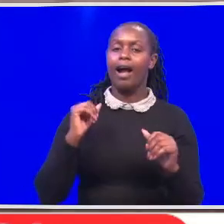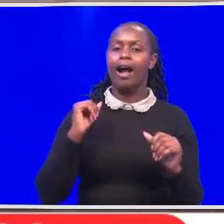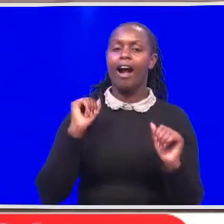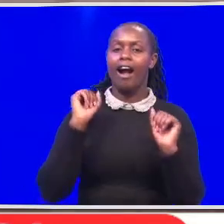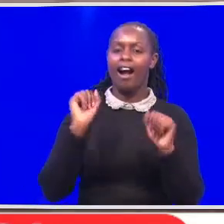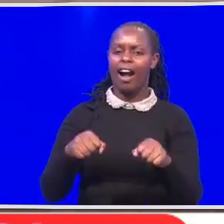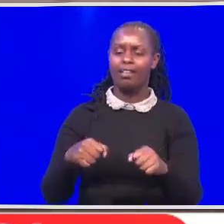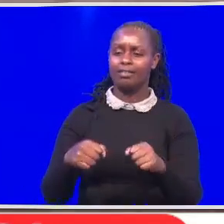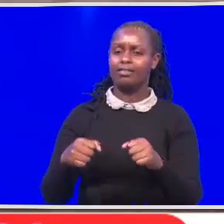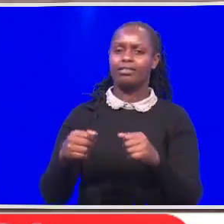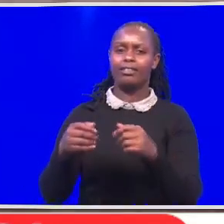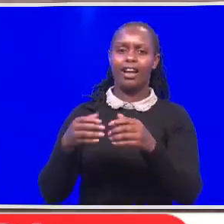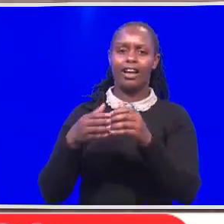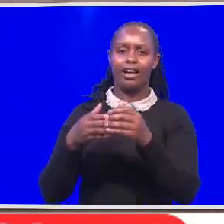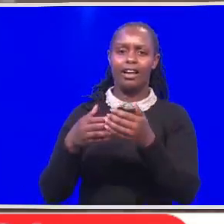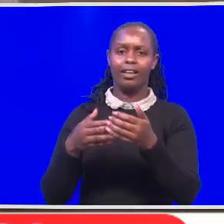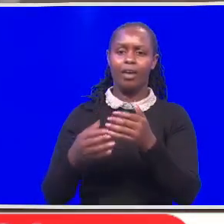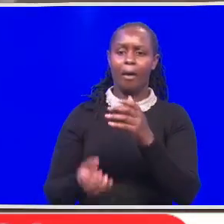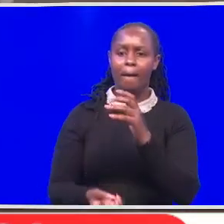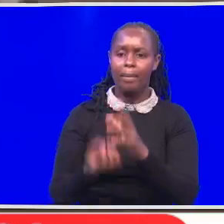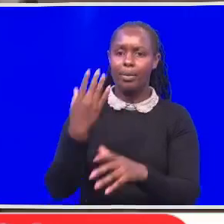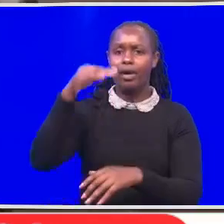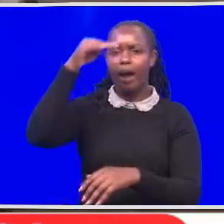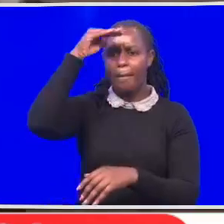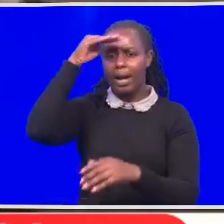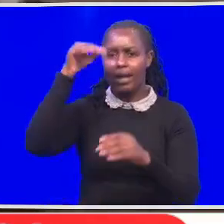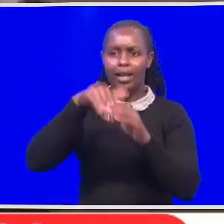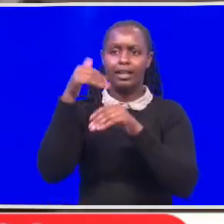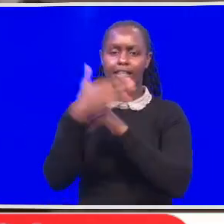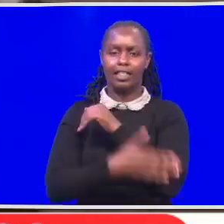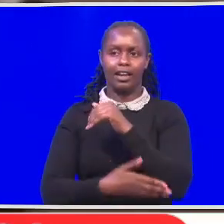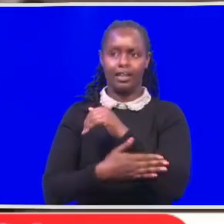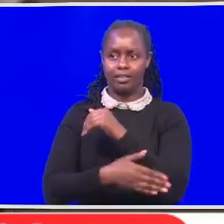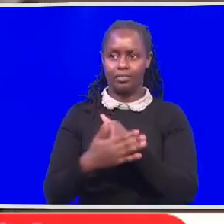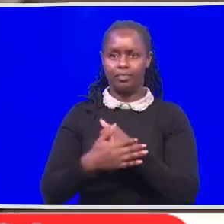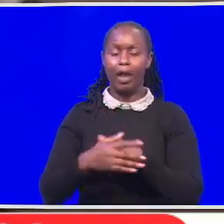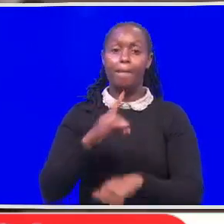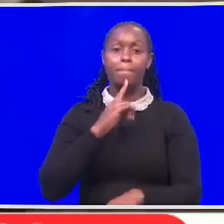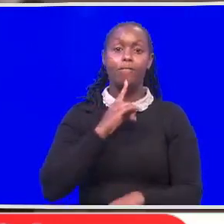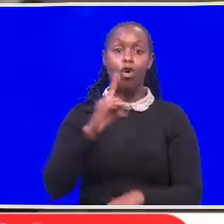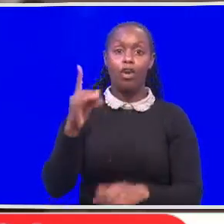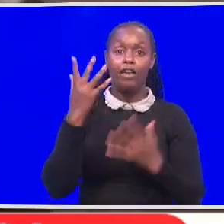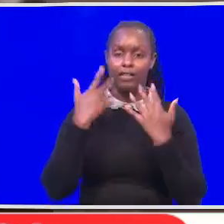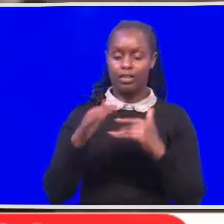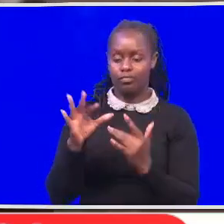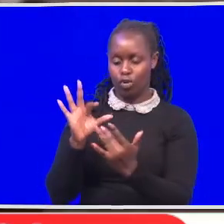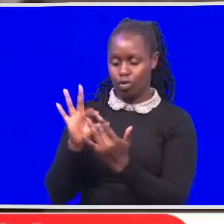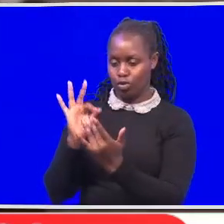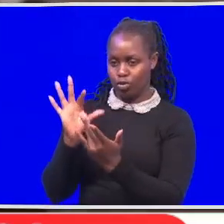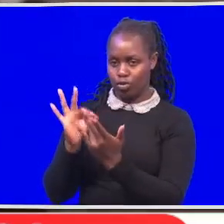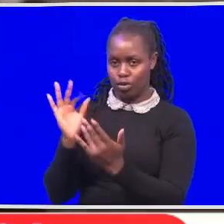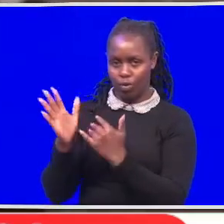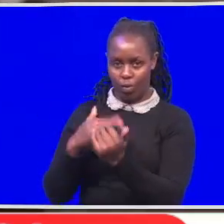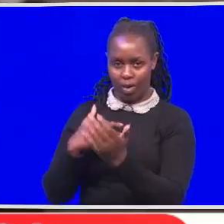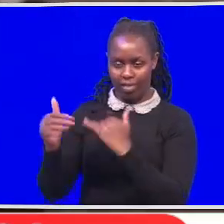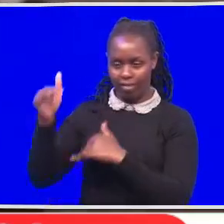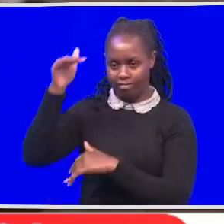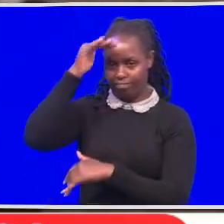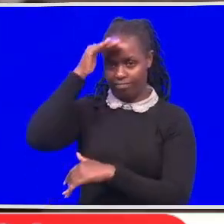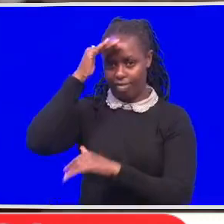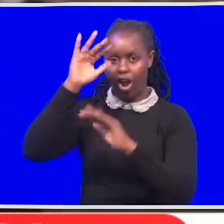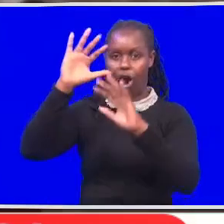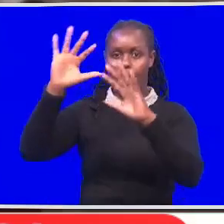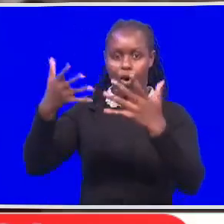a bar anywhere in the country. This is the directive from me. Utachagua hiyo bar ama